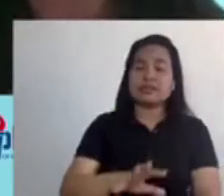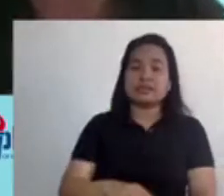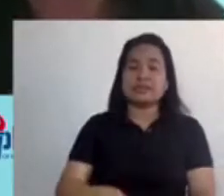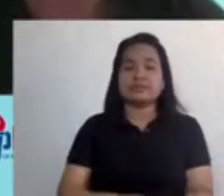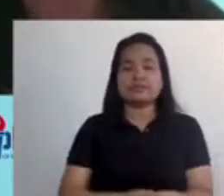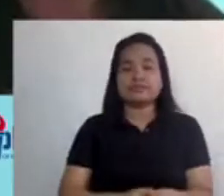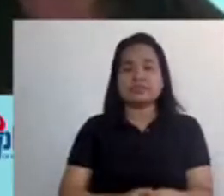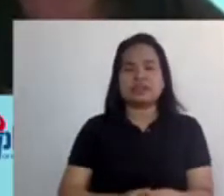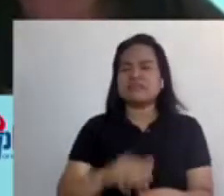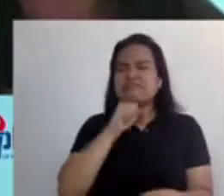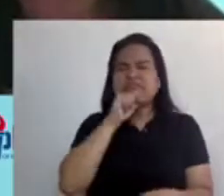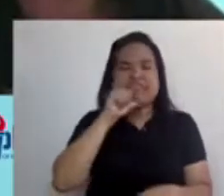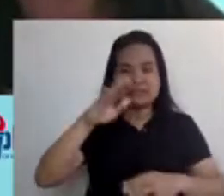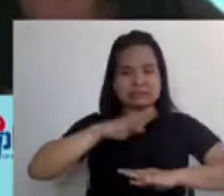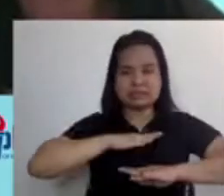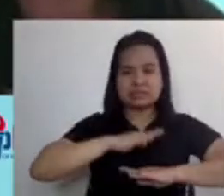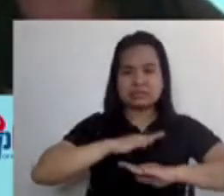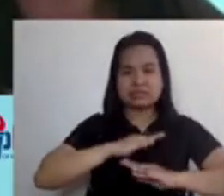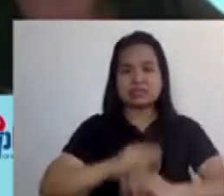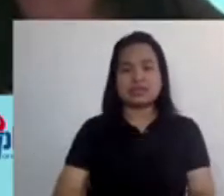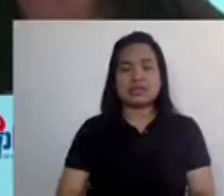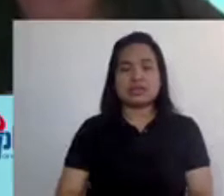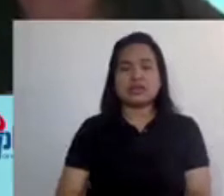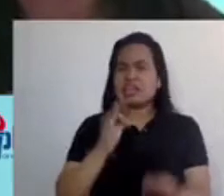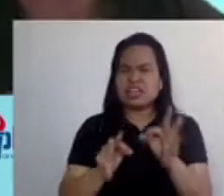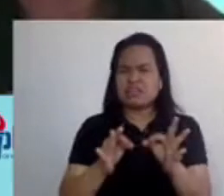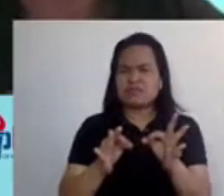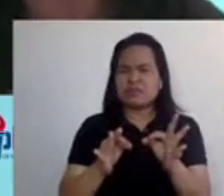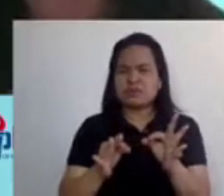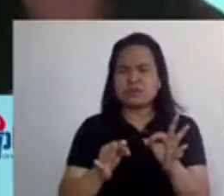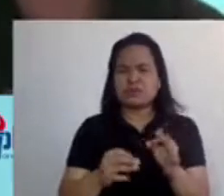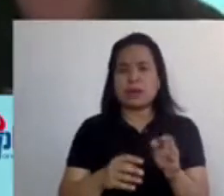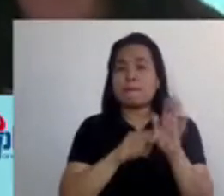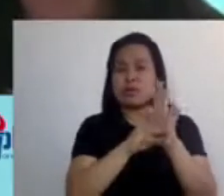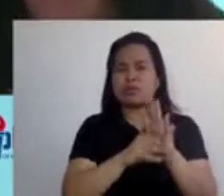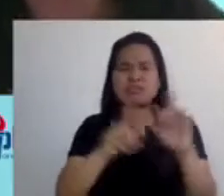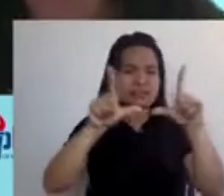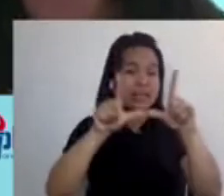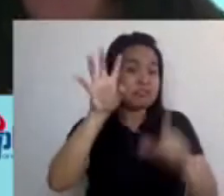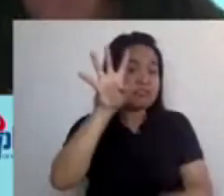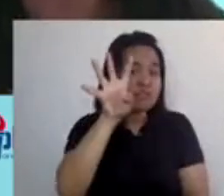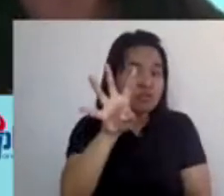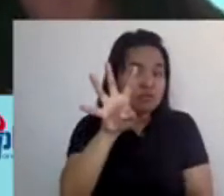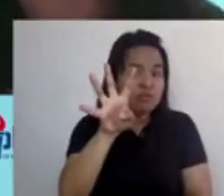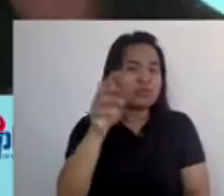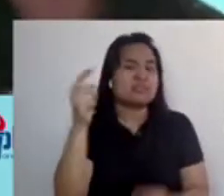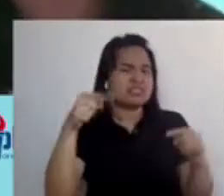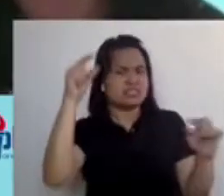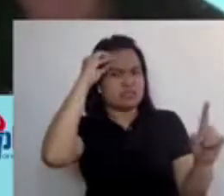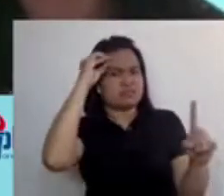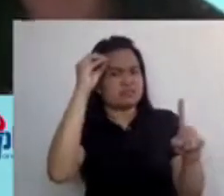unsatisfactory. And then if you are able to model a level 4 in this particular objective, or